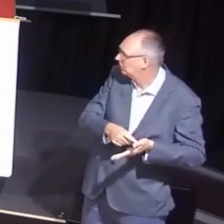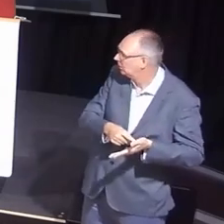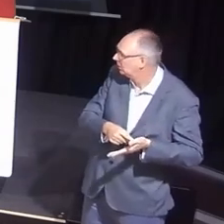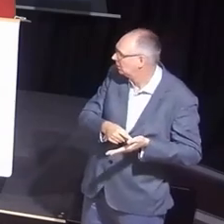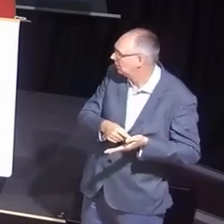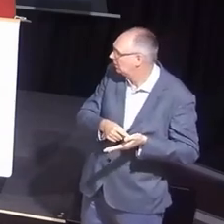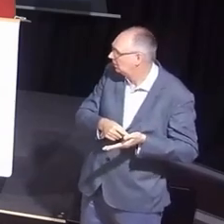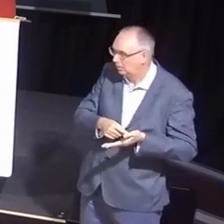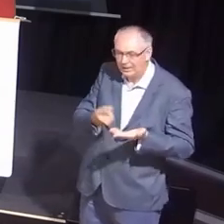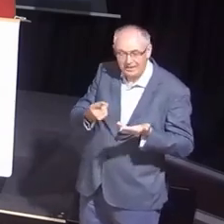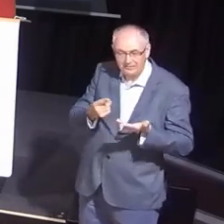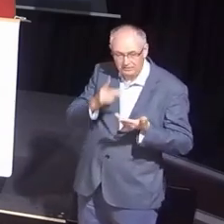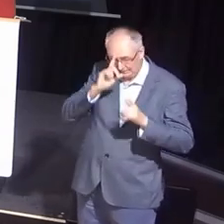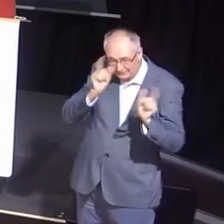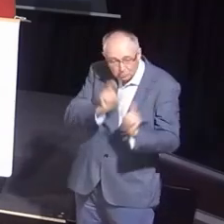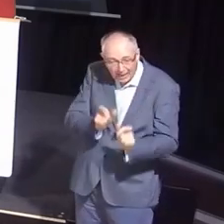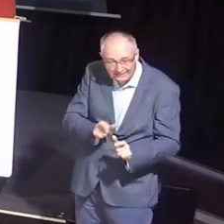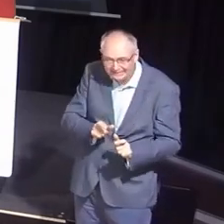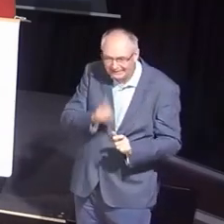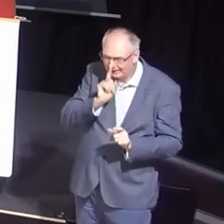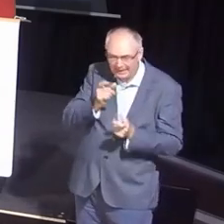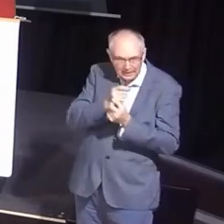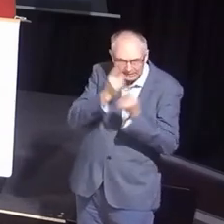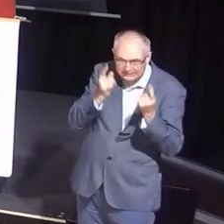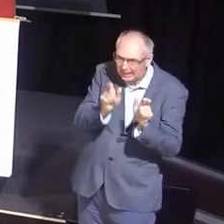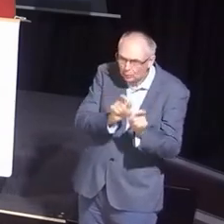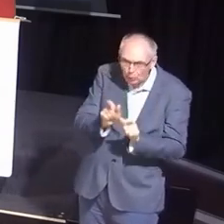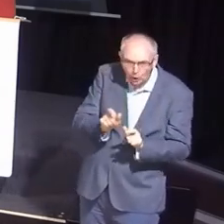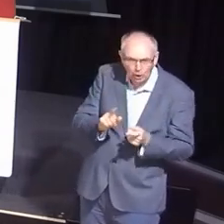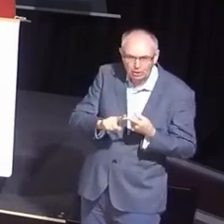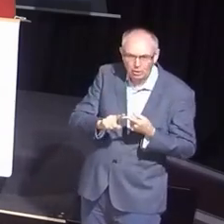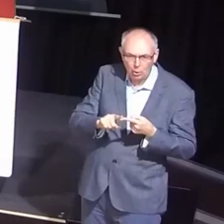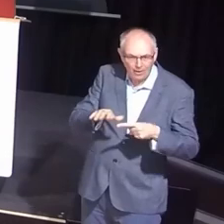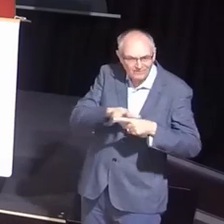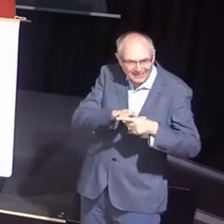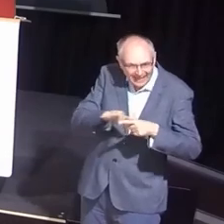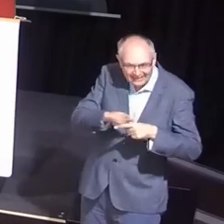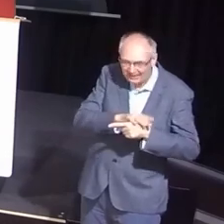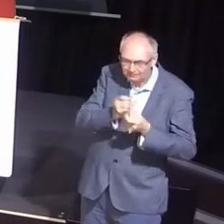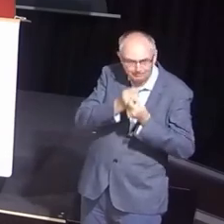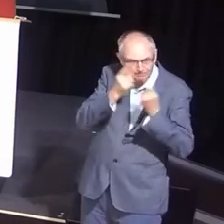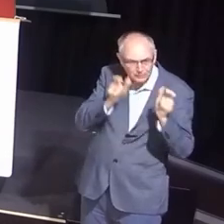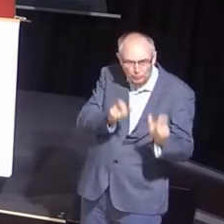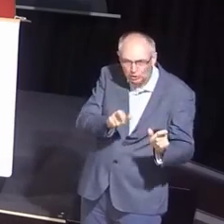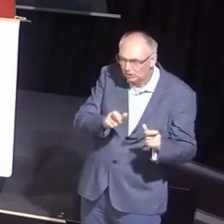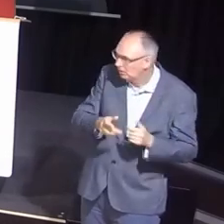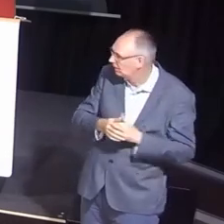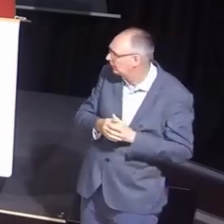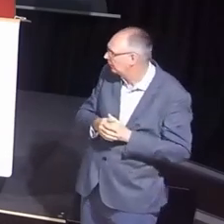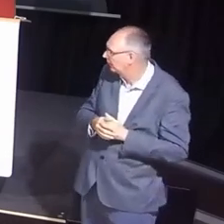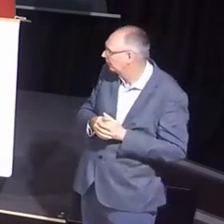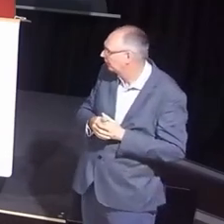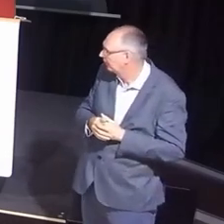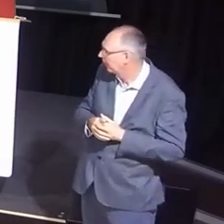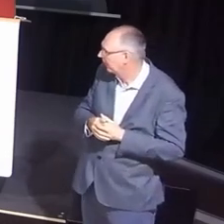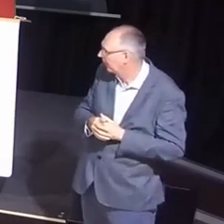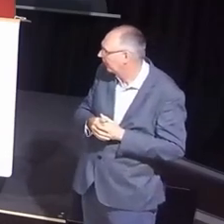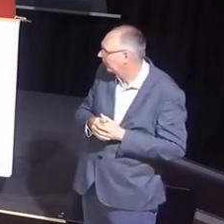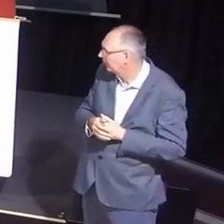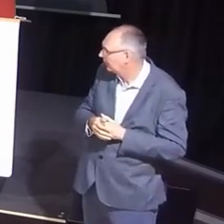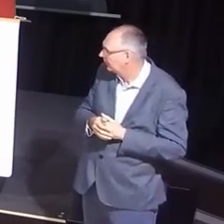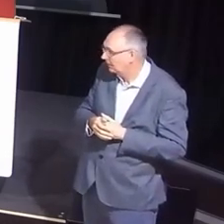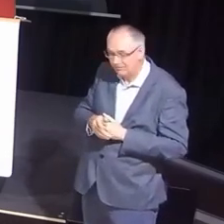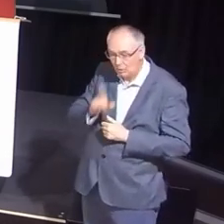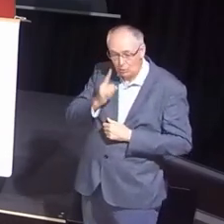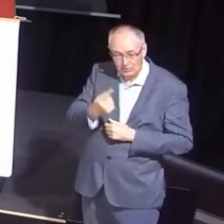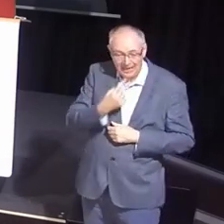someone who's got dyspraxia, who can't break down words all phonetically. And imagine going through like a Duolingo process where if you can't